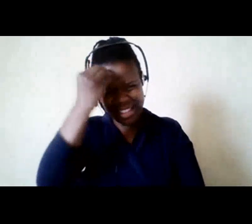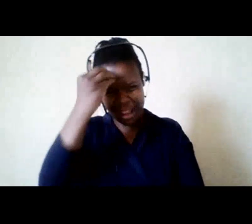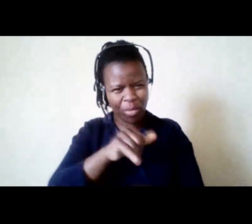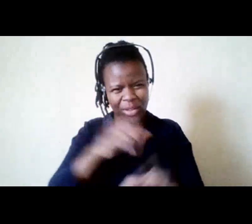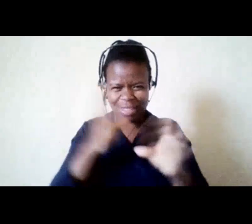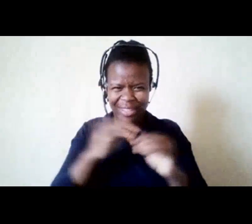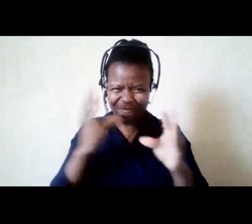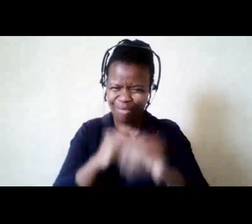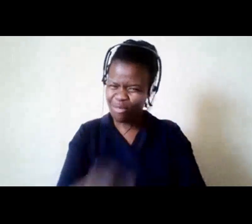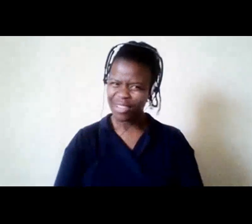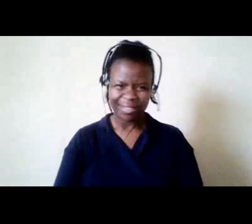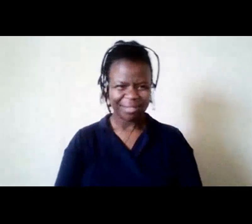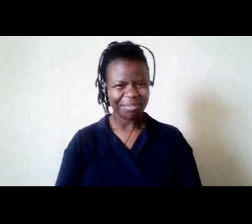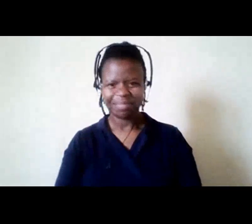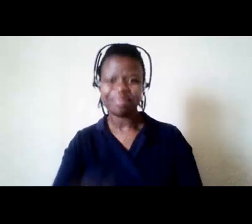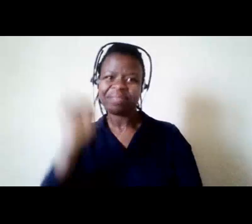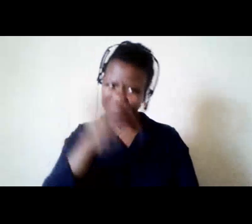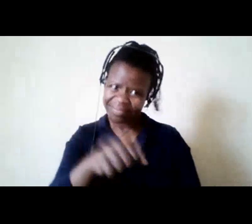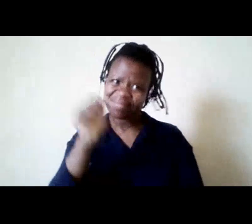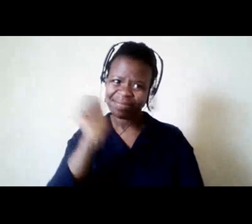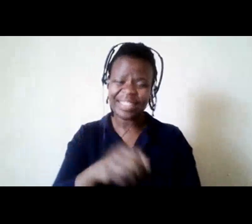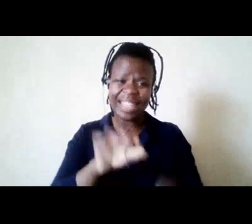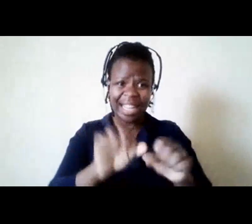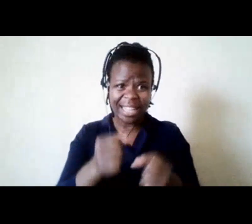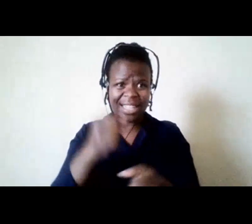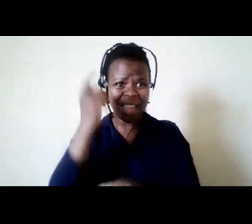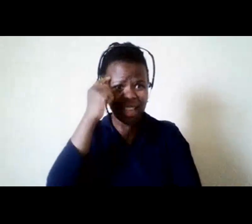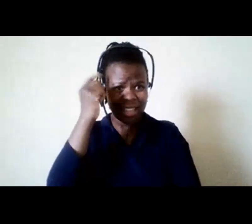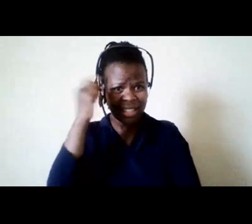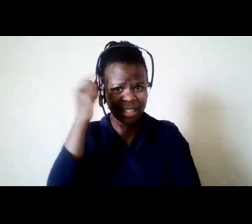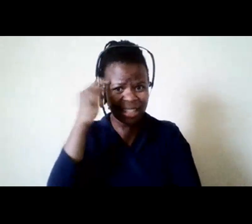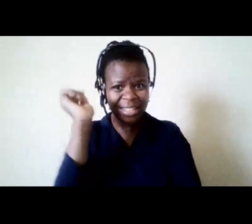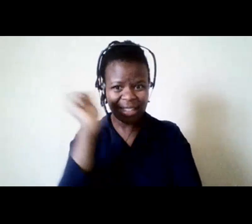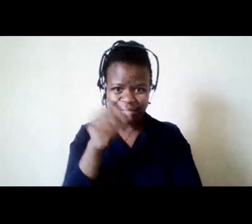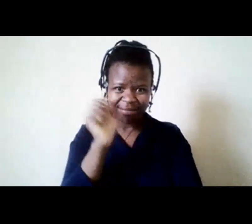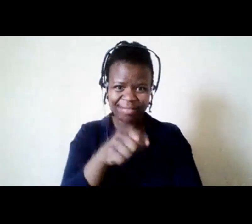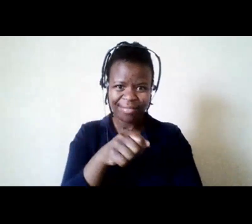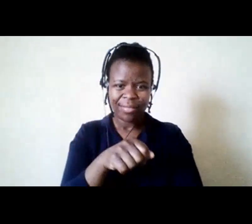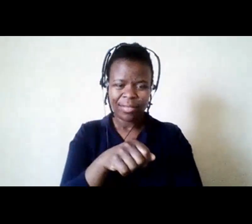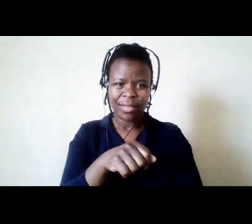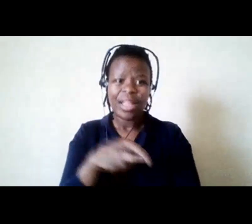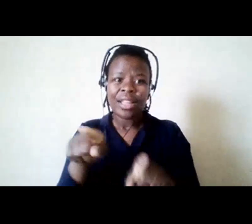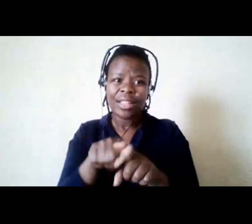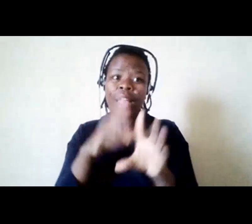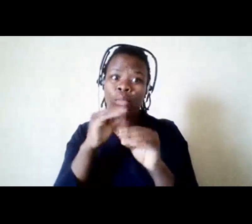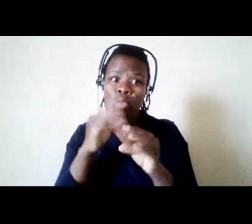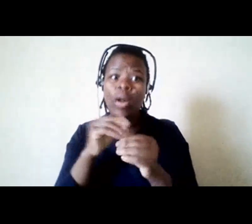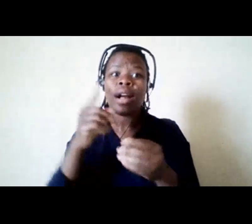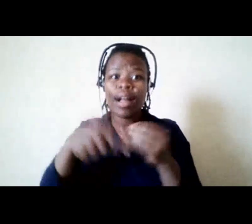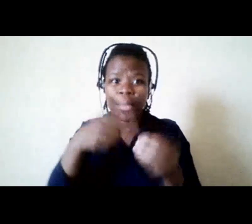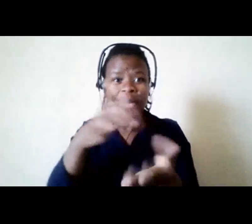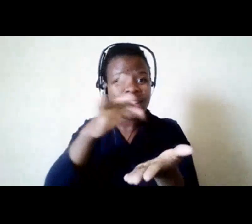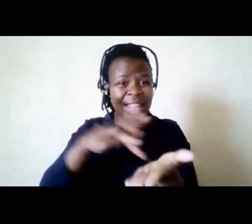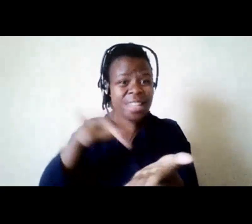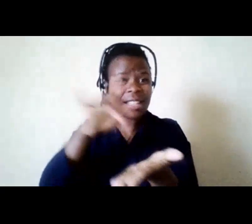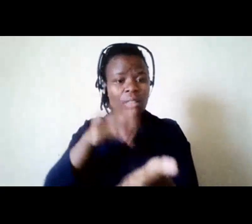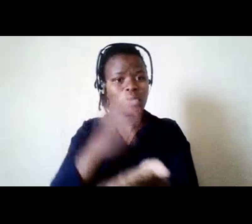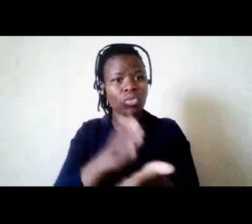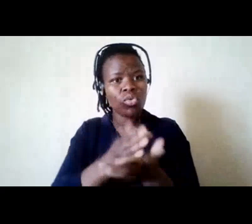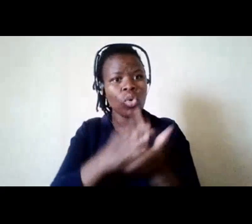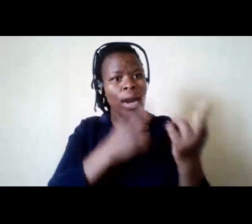it does make sense, and it does make sense. And speaking about agencies, we do refer them